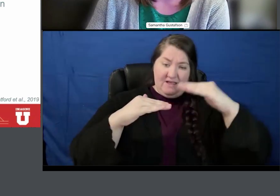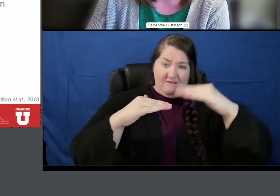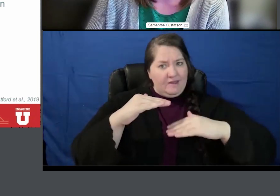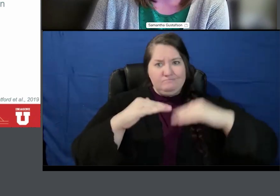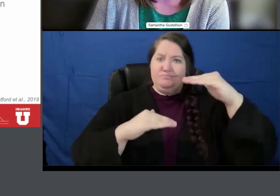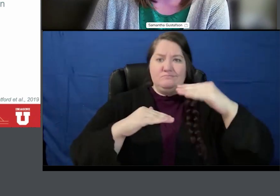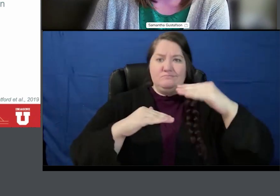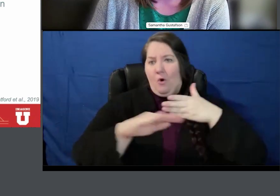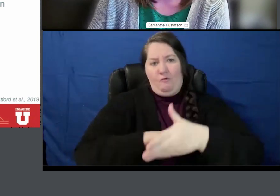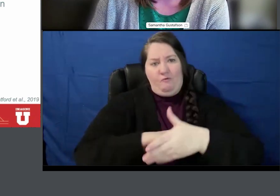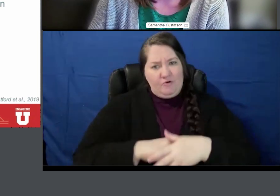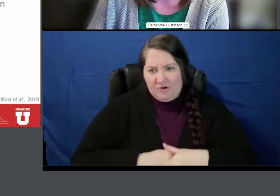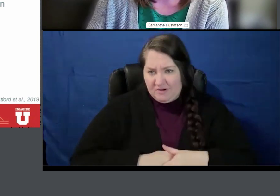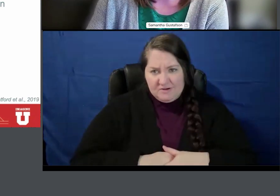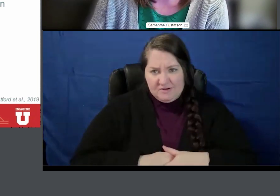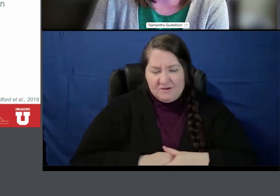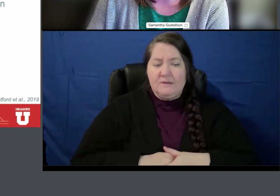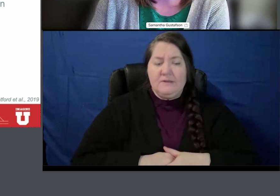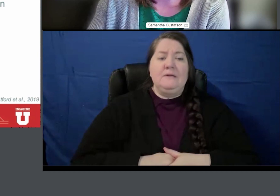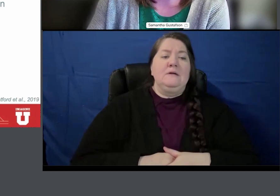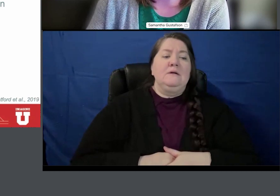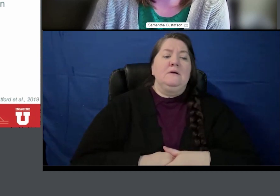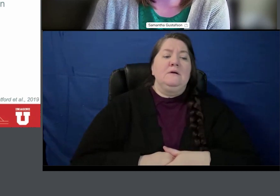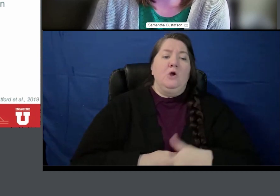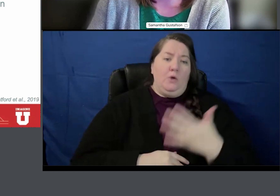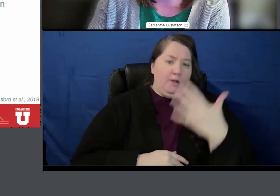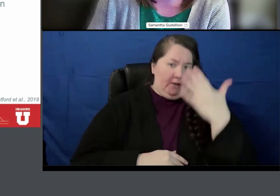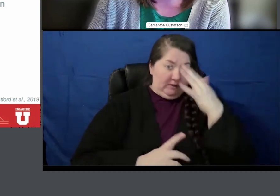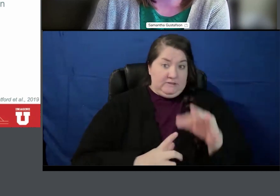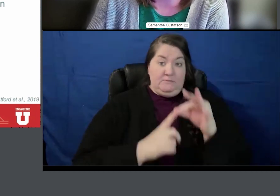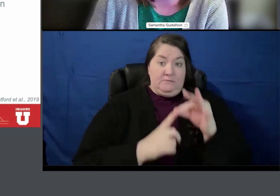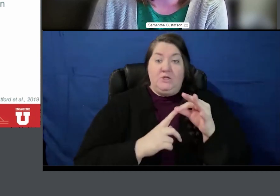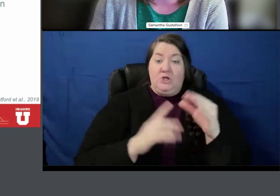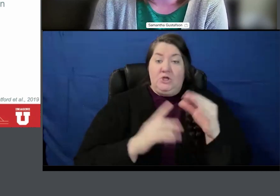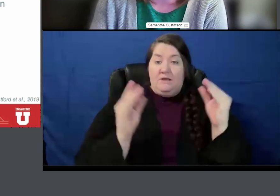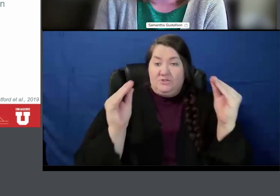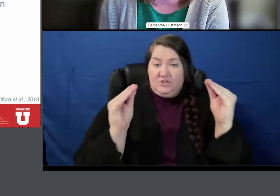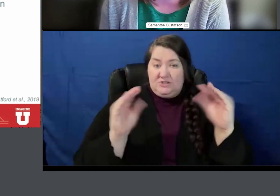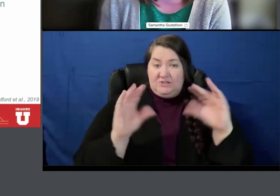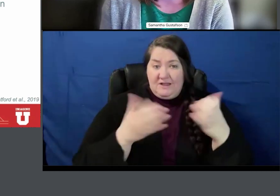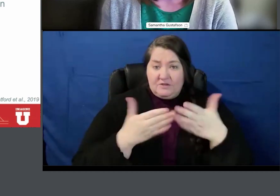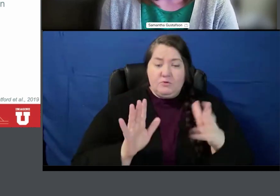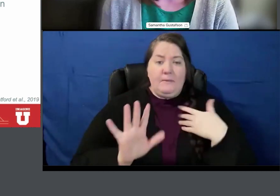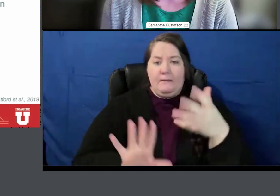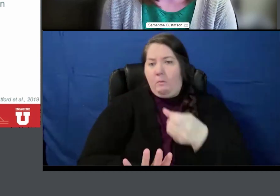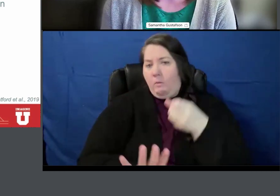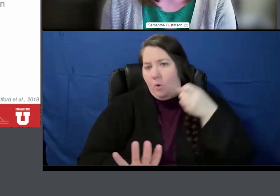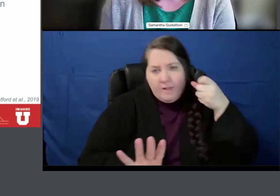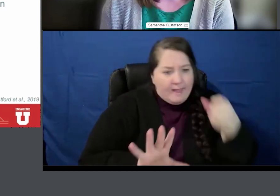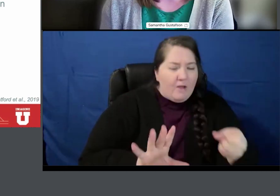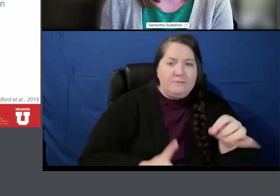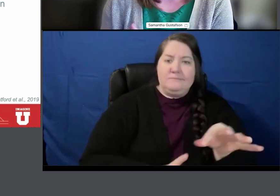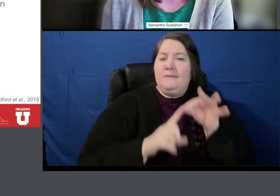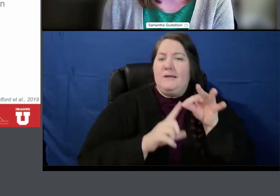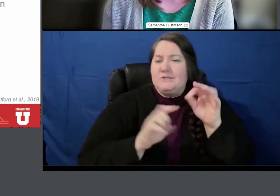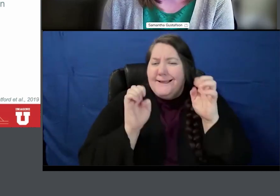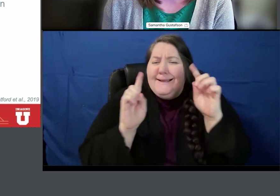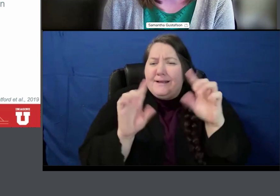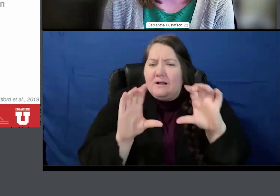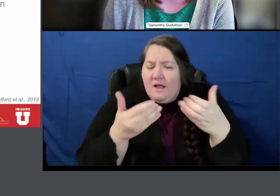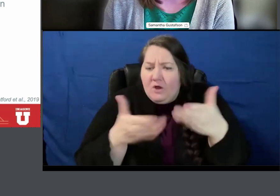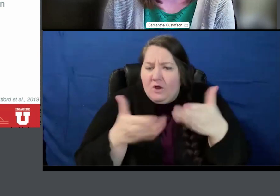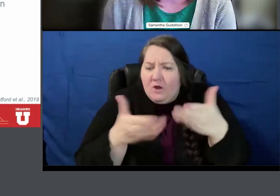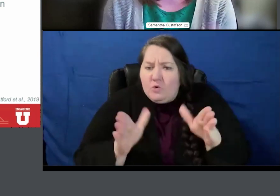And we know that classrooms where specialized instruction takes place, maybe a pull out special education